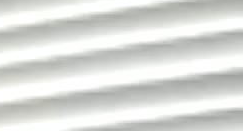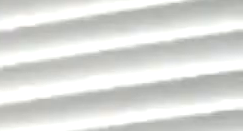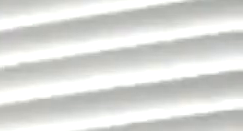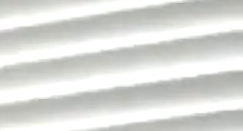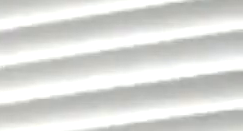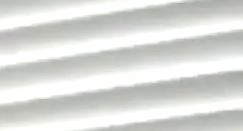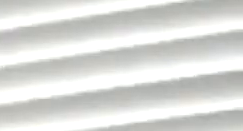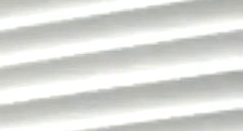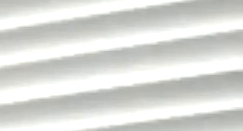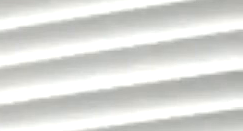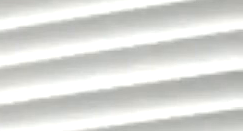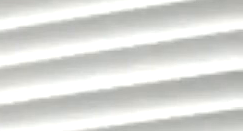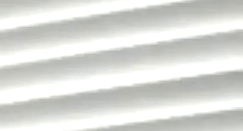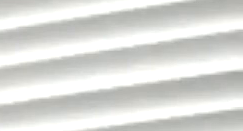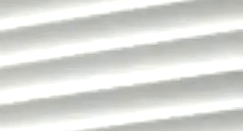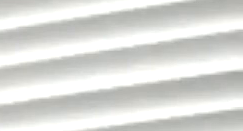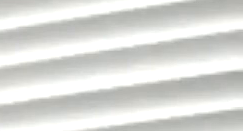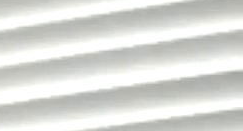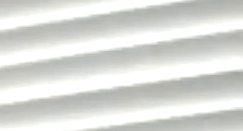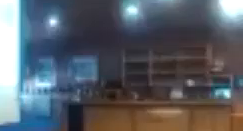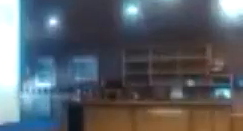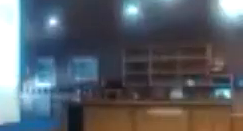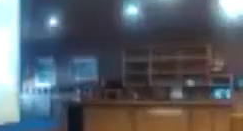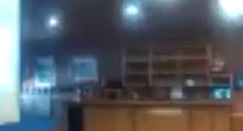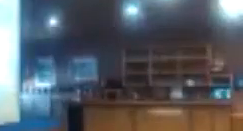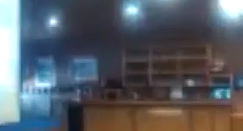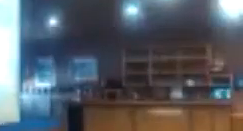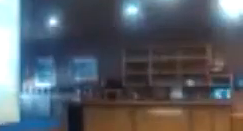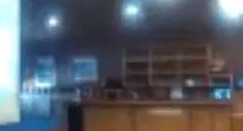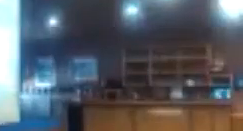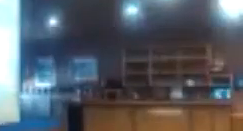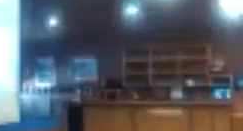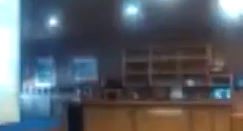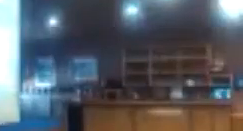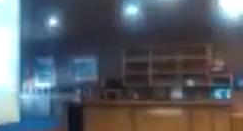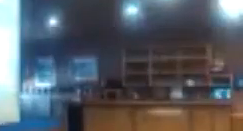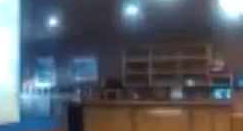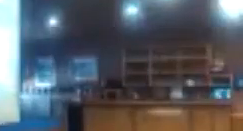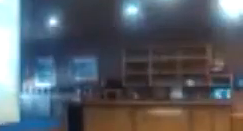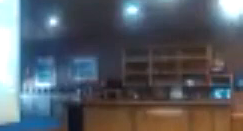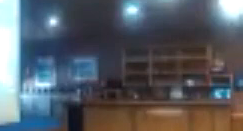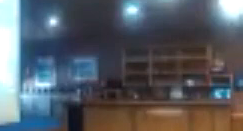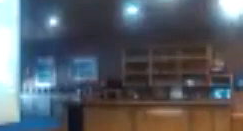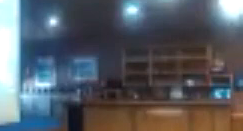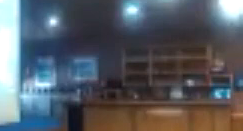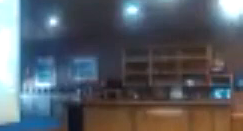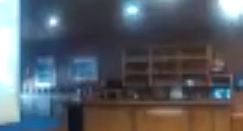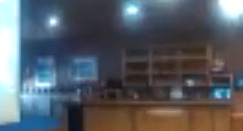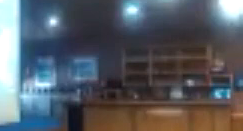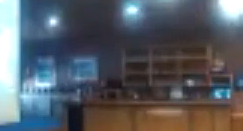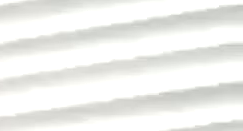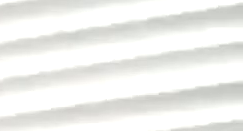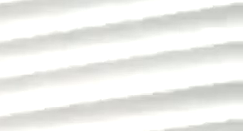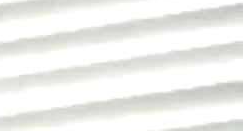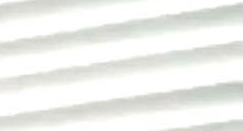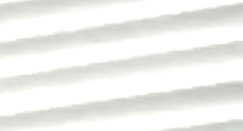You want us to just chime in, Marlise? Tell us your name. Oh, Rhiannon. Hi, Rhiannon.